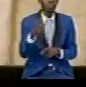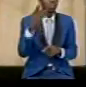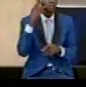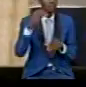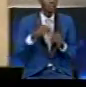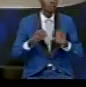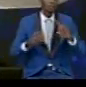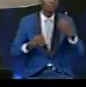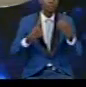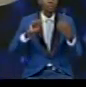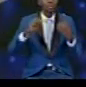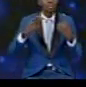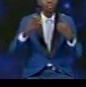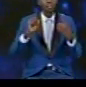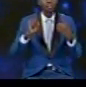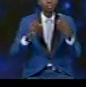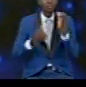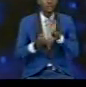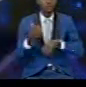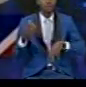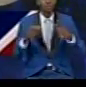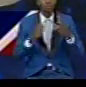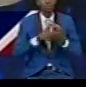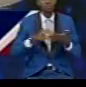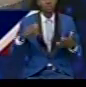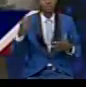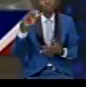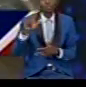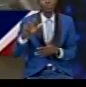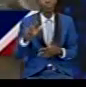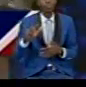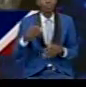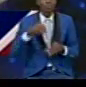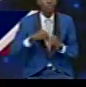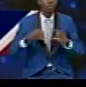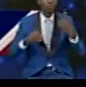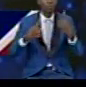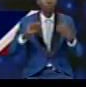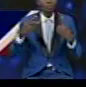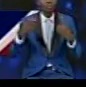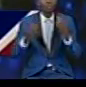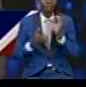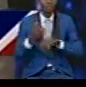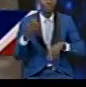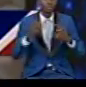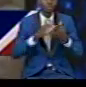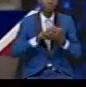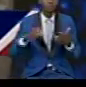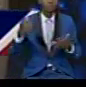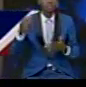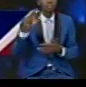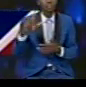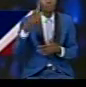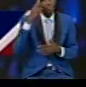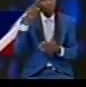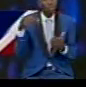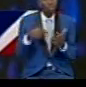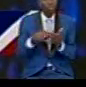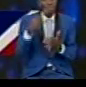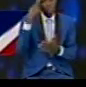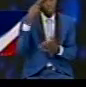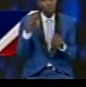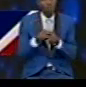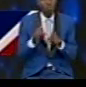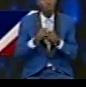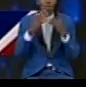Thessalonians chapter 2, reading from verse 13. In 1 Thessalonians chapter 2, verse 13, for this cause